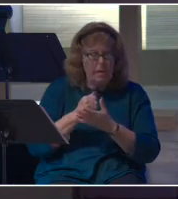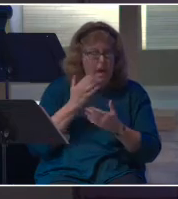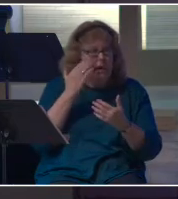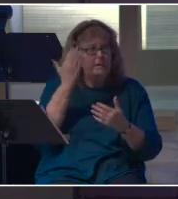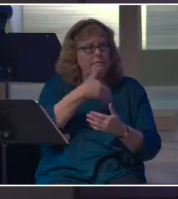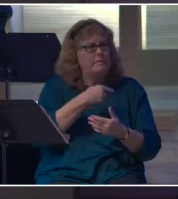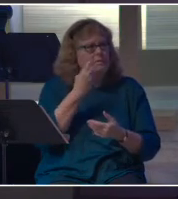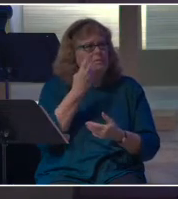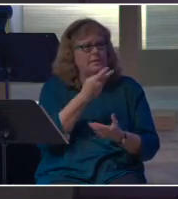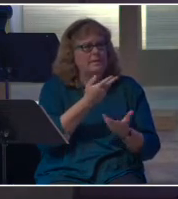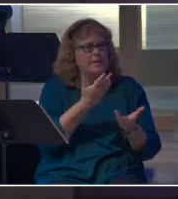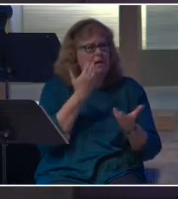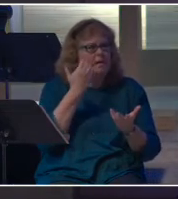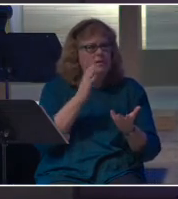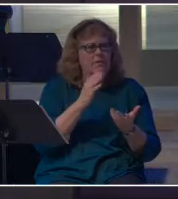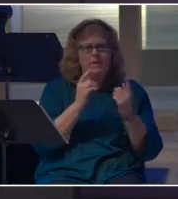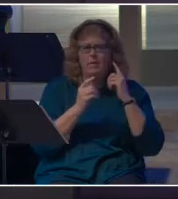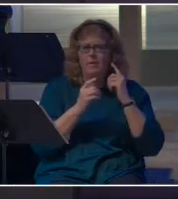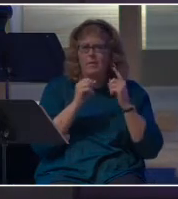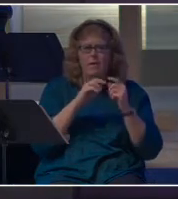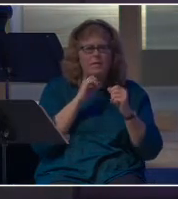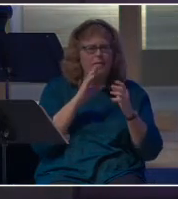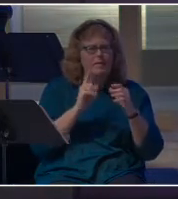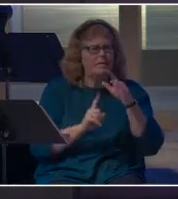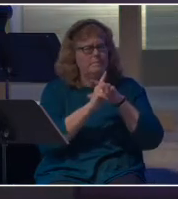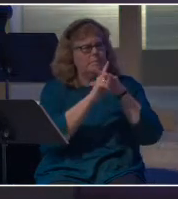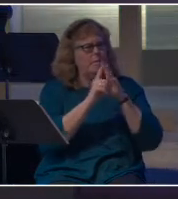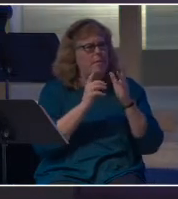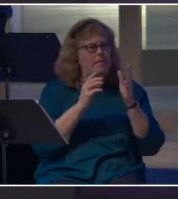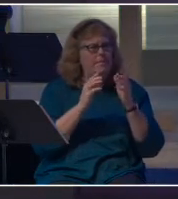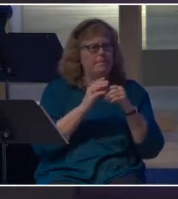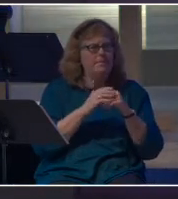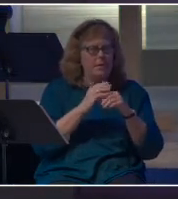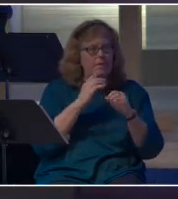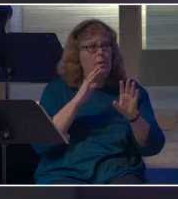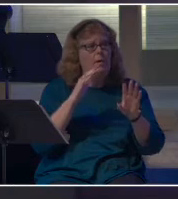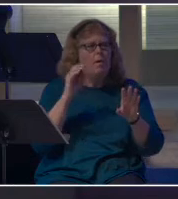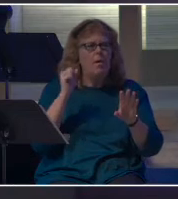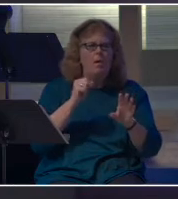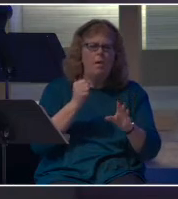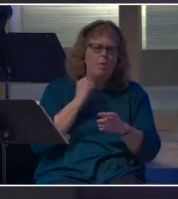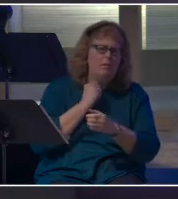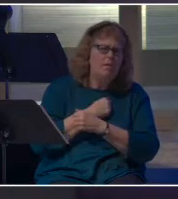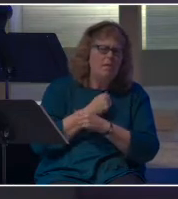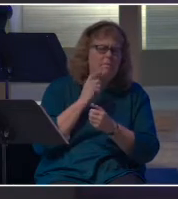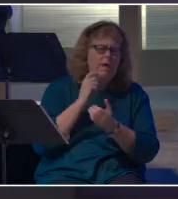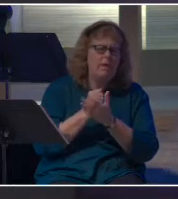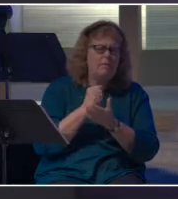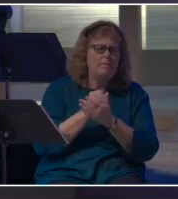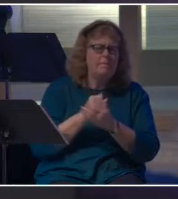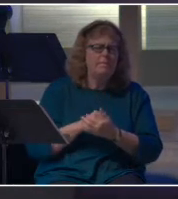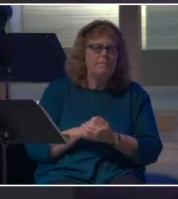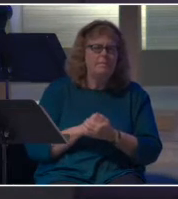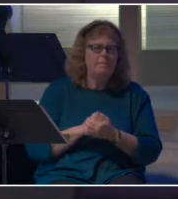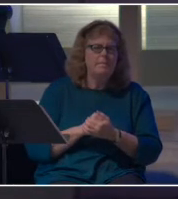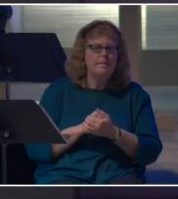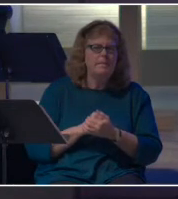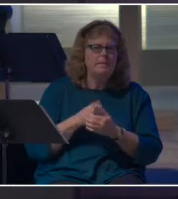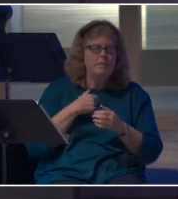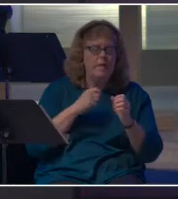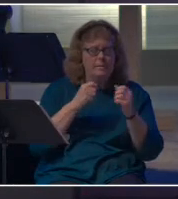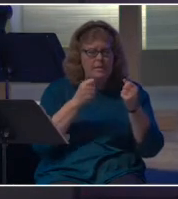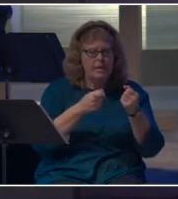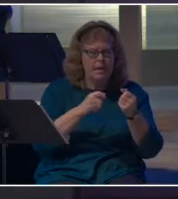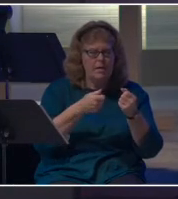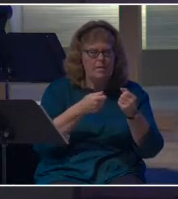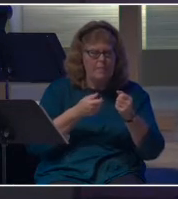there. I didn't even hear their car come up. It was like they just appeared out of nowhere. And I said, "Oh, I would love some help." So I hop in the car. They